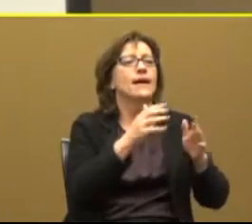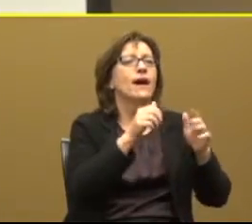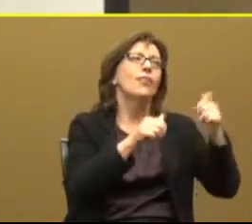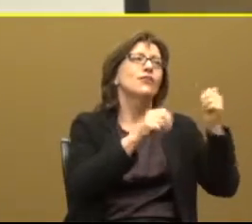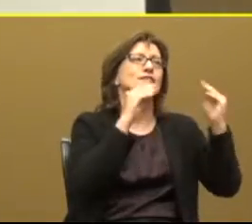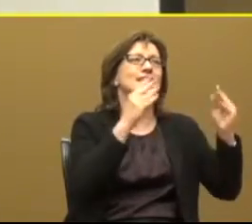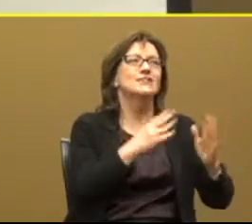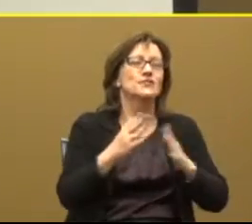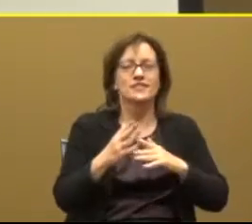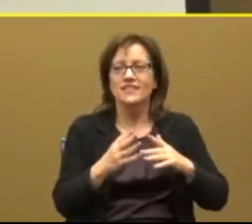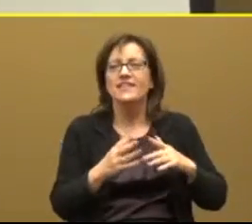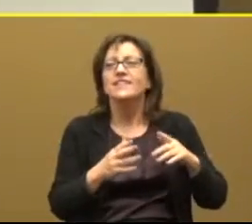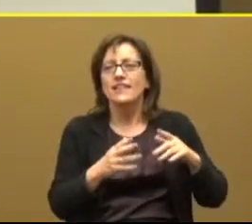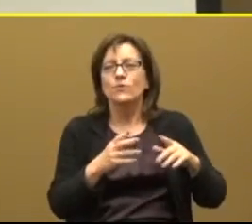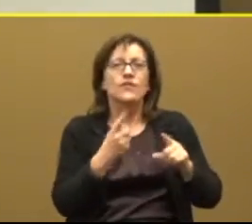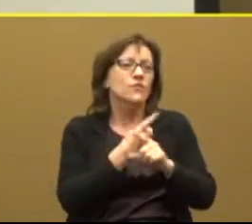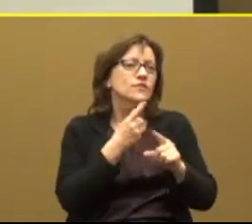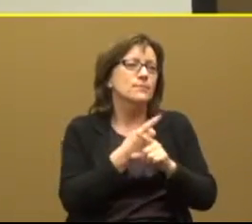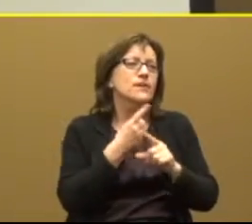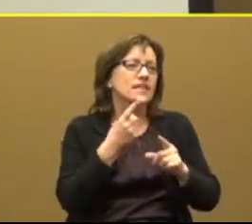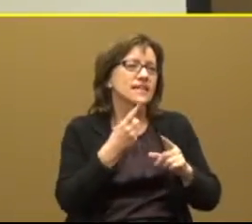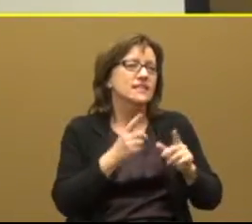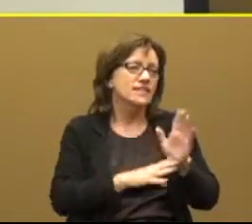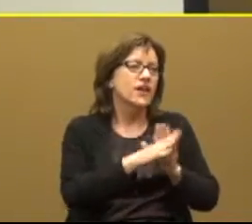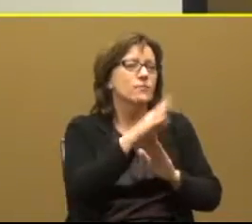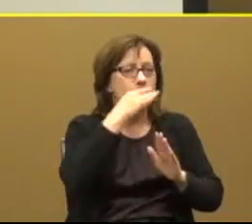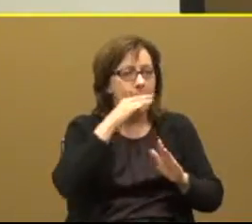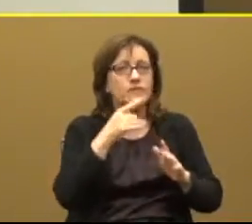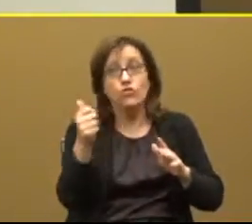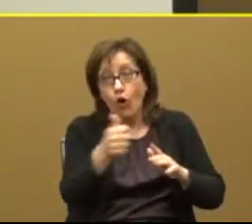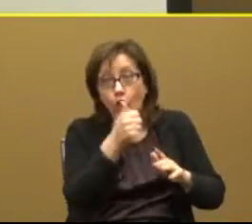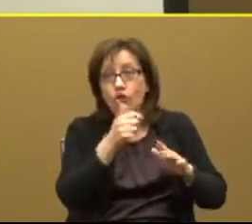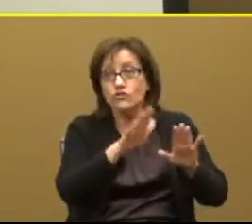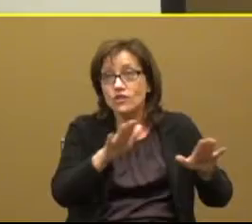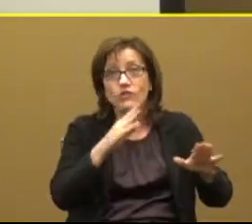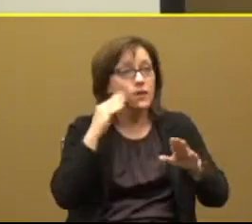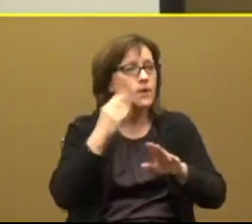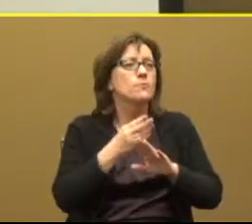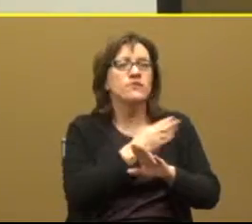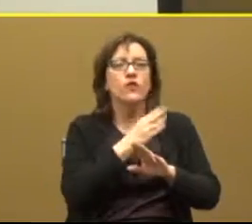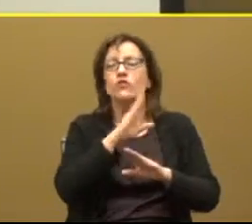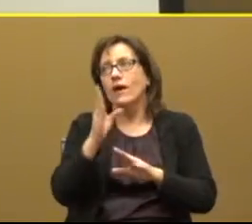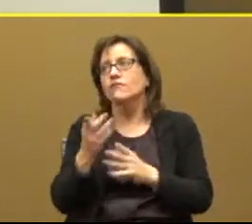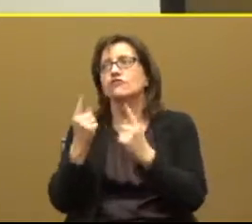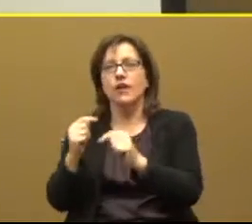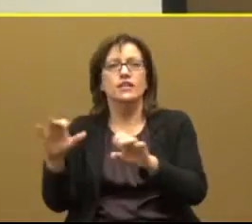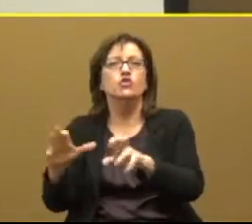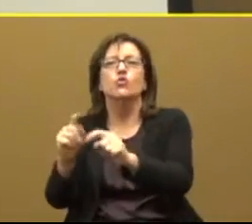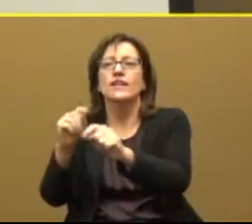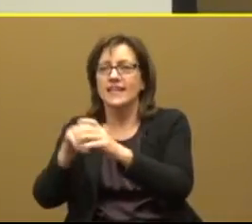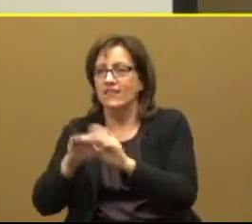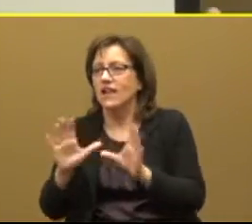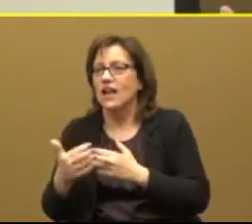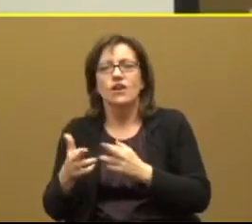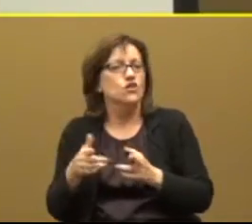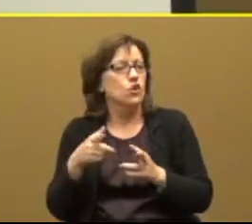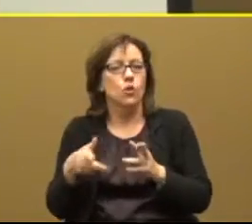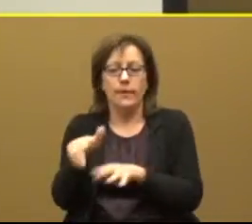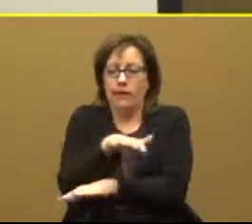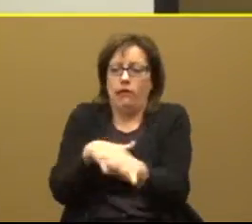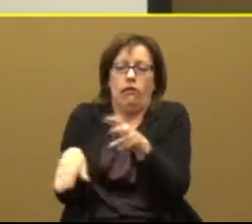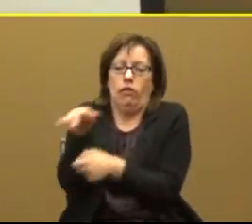with typically developing kids, with your own children at home, before you ever try to implement this in the classroom, because you're going to get tangled